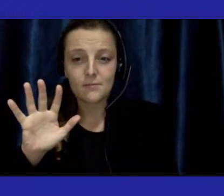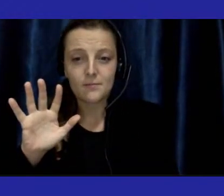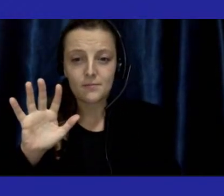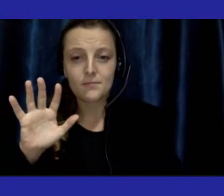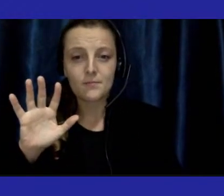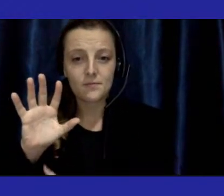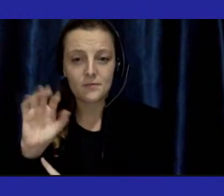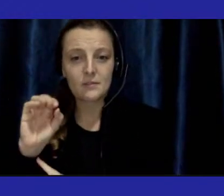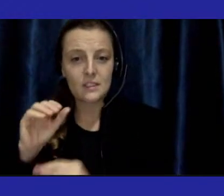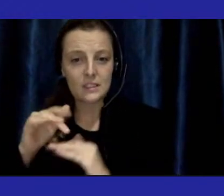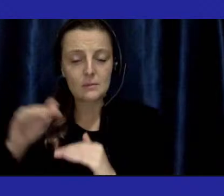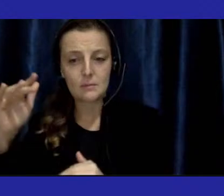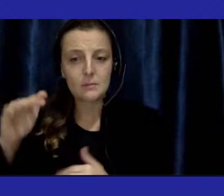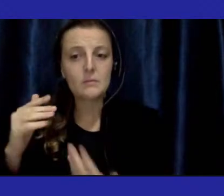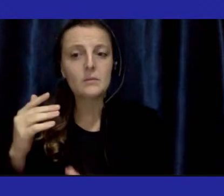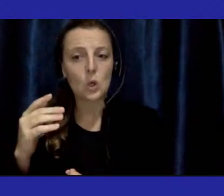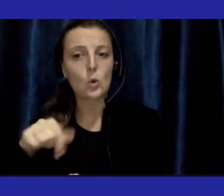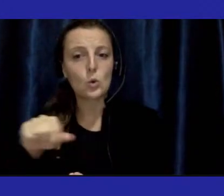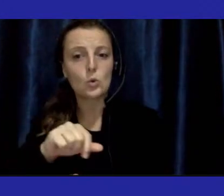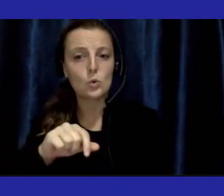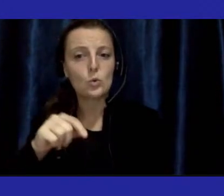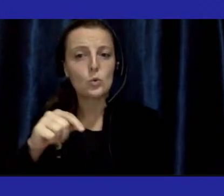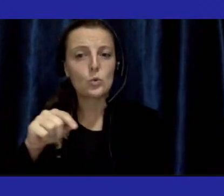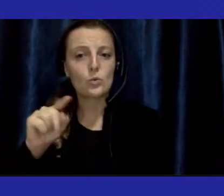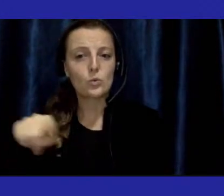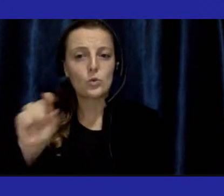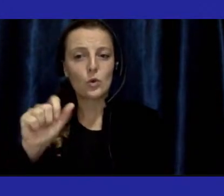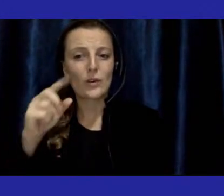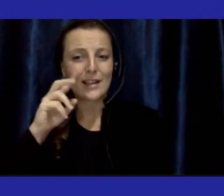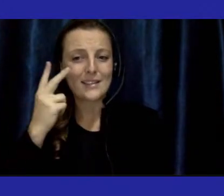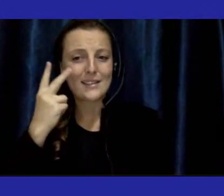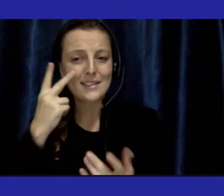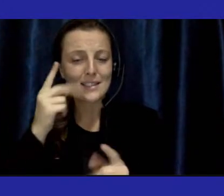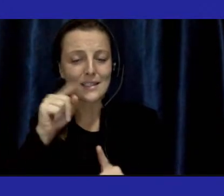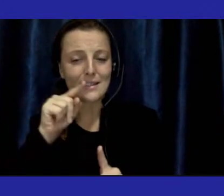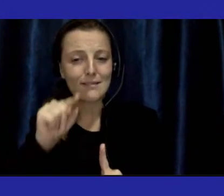far surpassed, and for the next meeting,